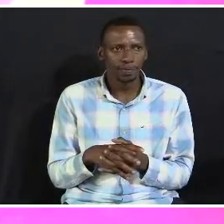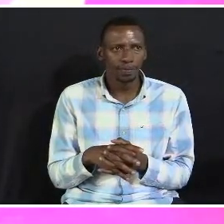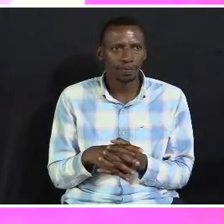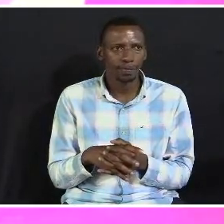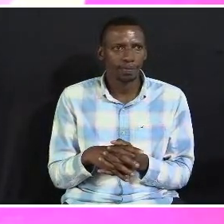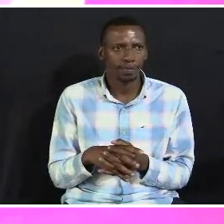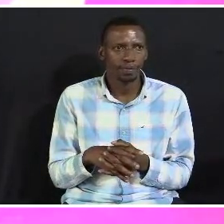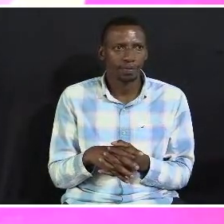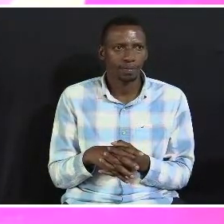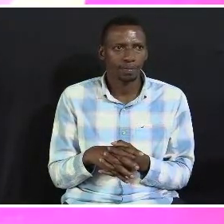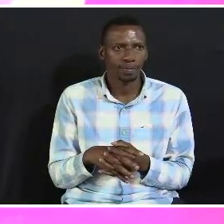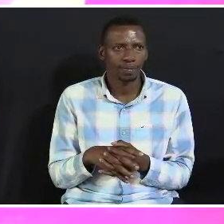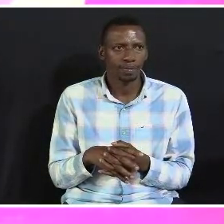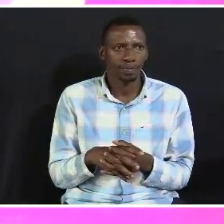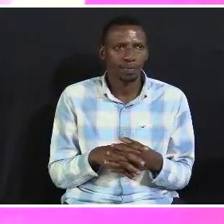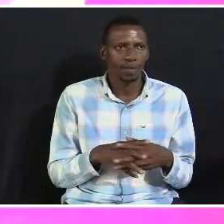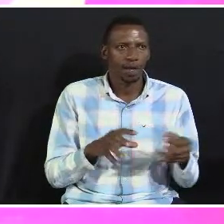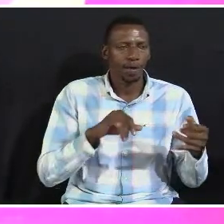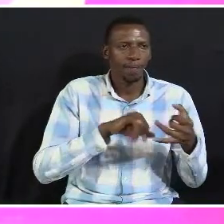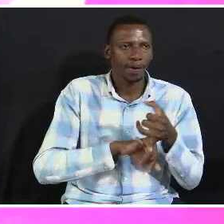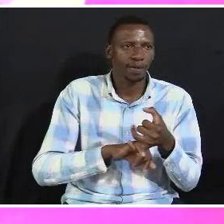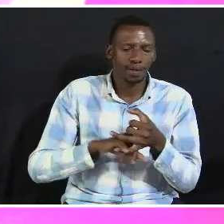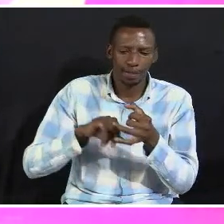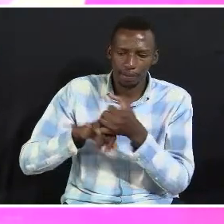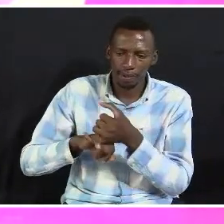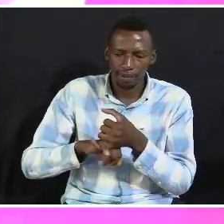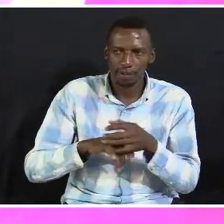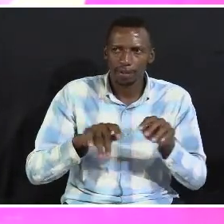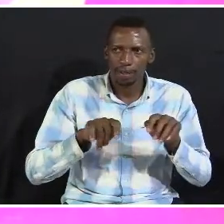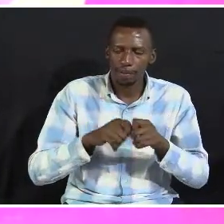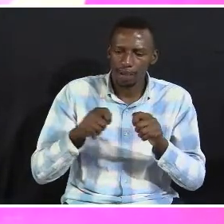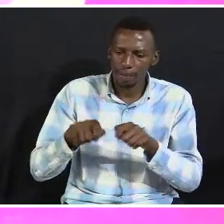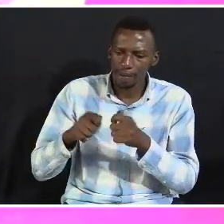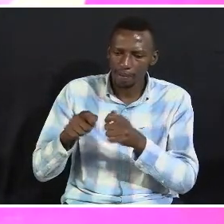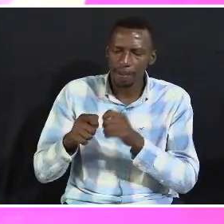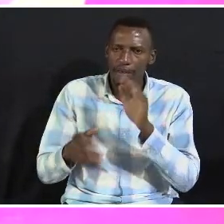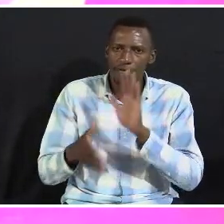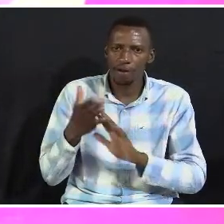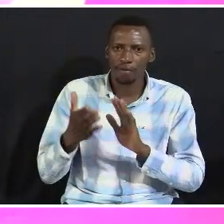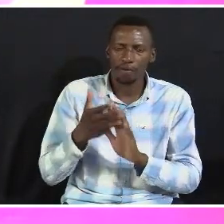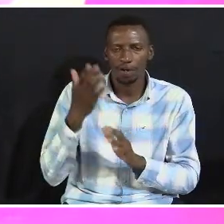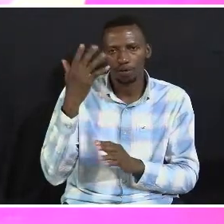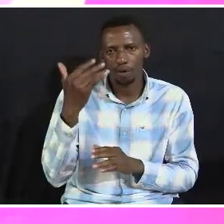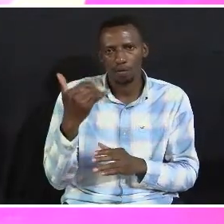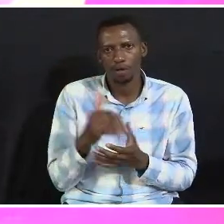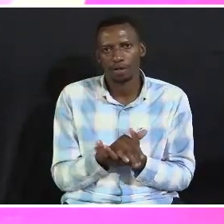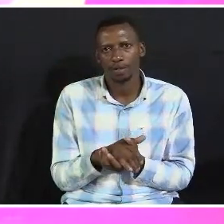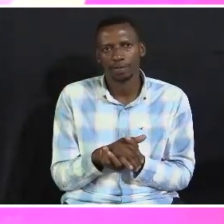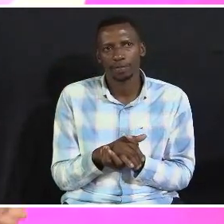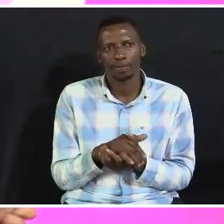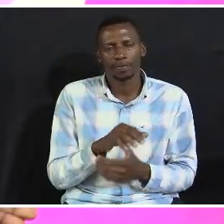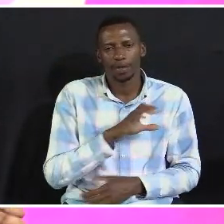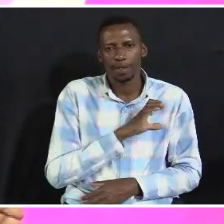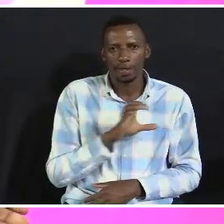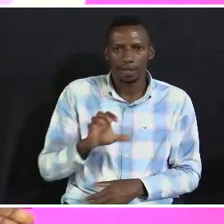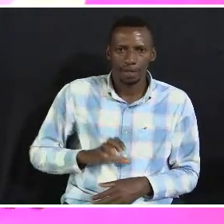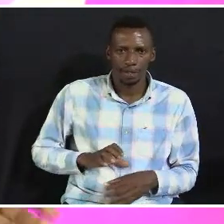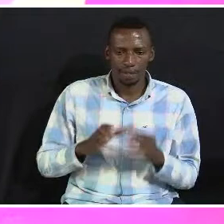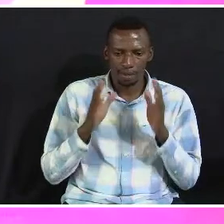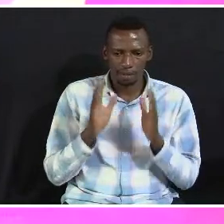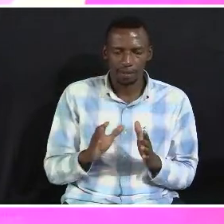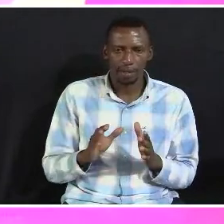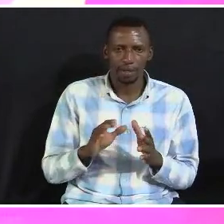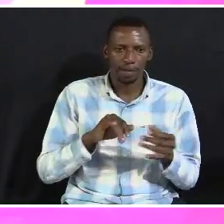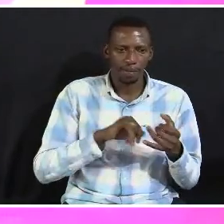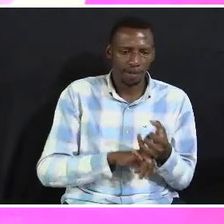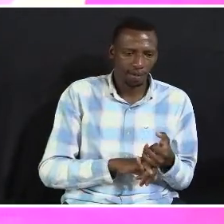Why are marriages breaking at alarming rates? Christian marriages,